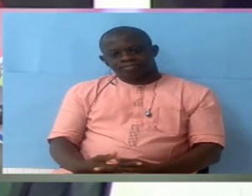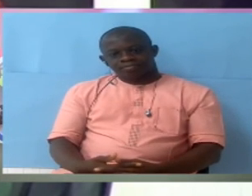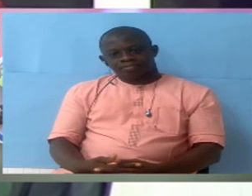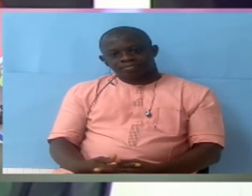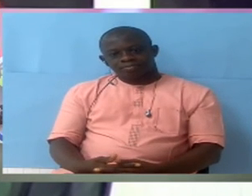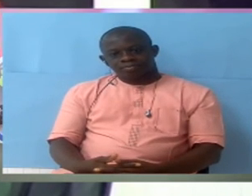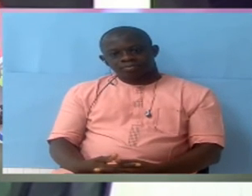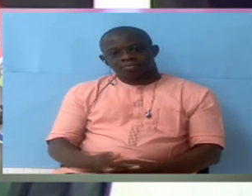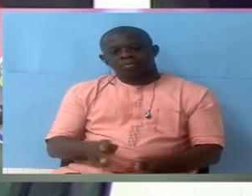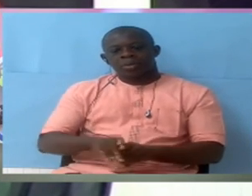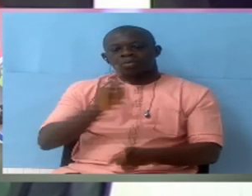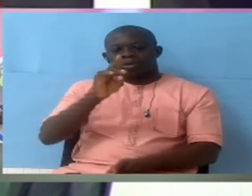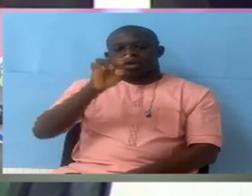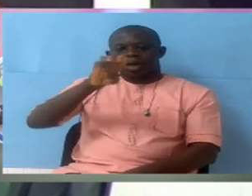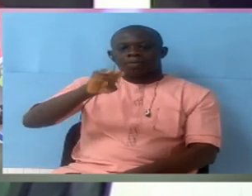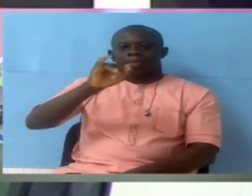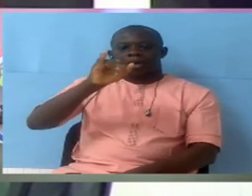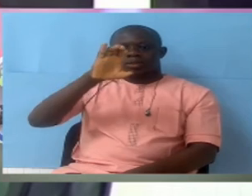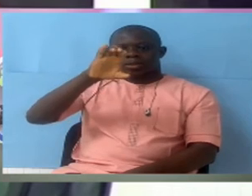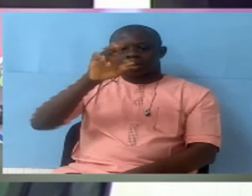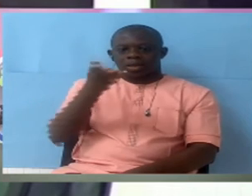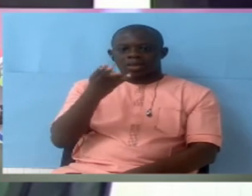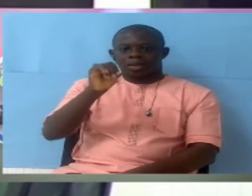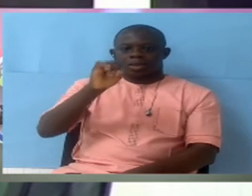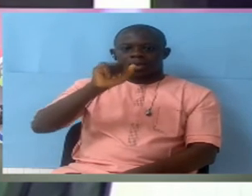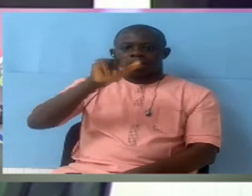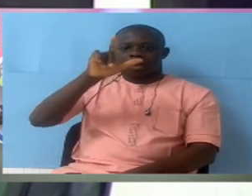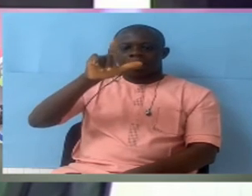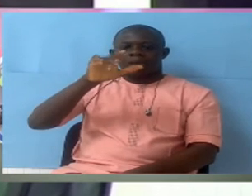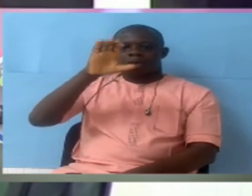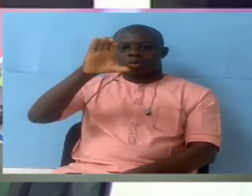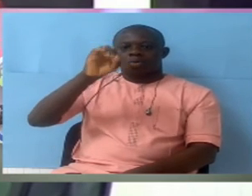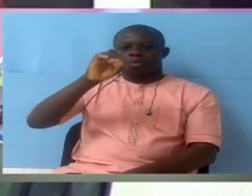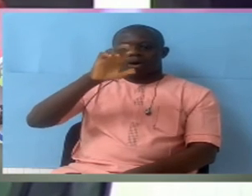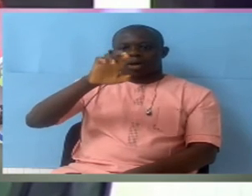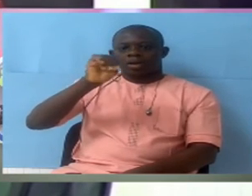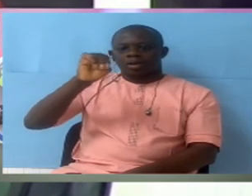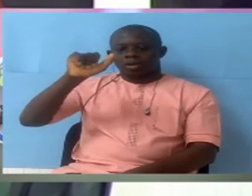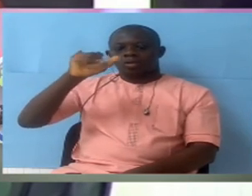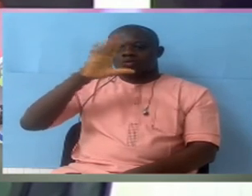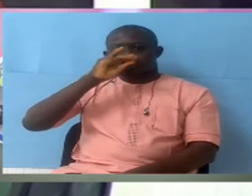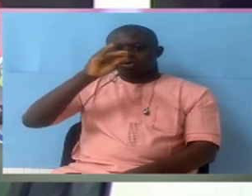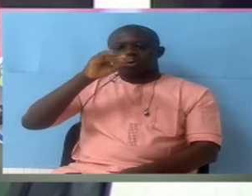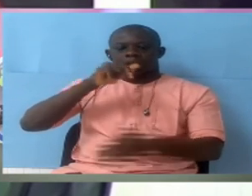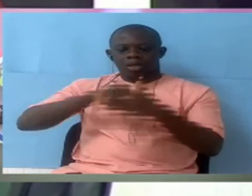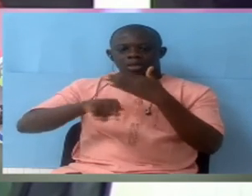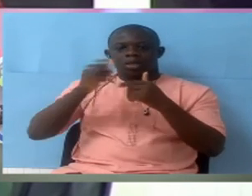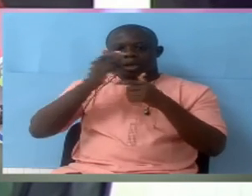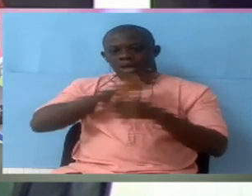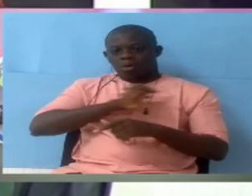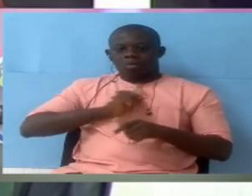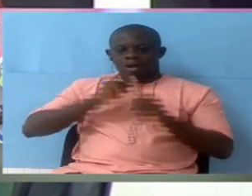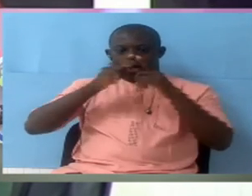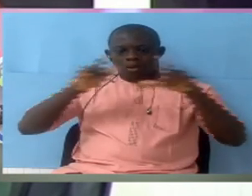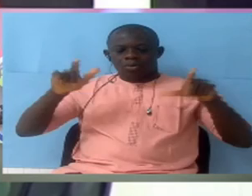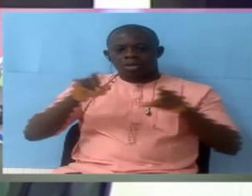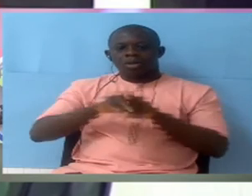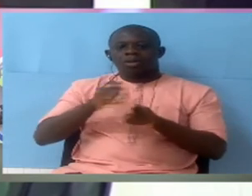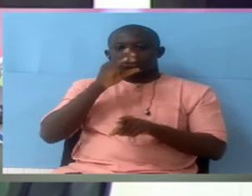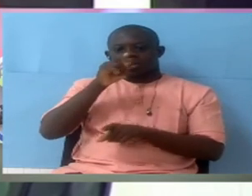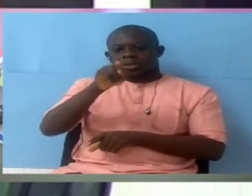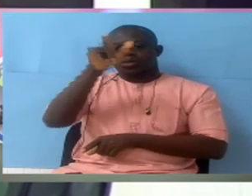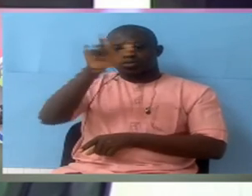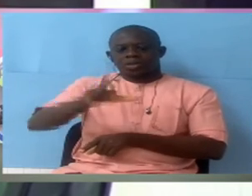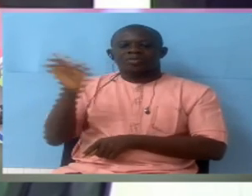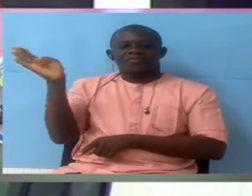But Michael Collier spoke in our language. Why Michael Collier wax ci suñu laka. That he is telling lies is in the vehicle. Nema waxul diga